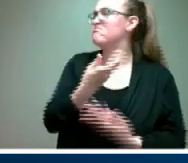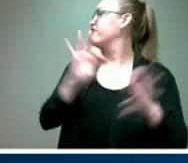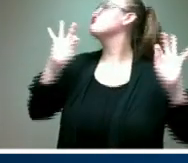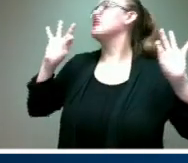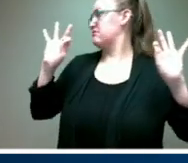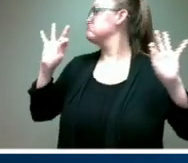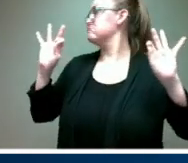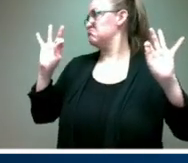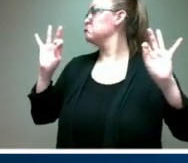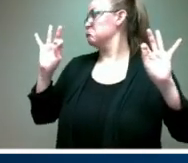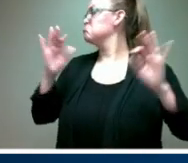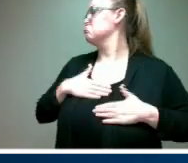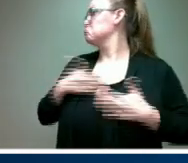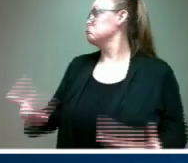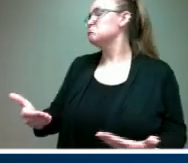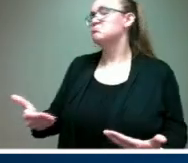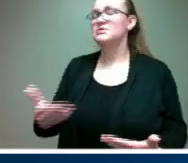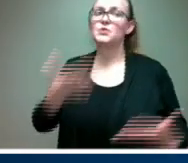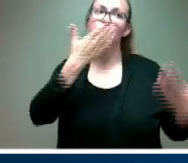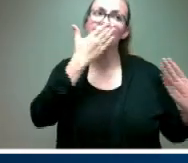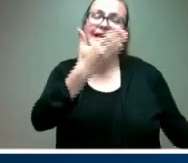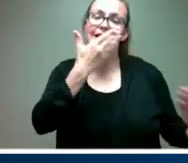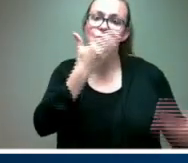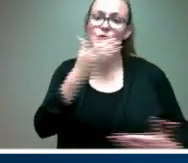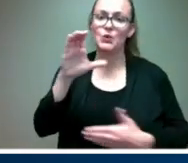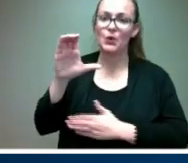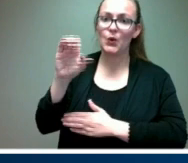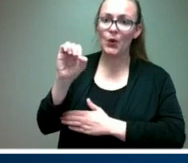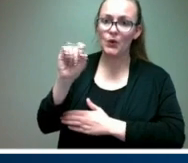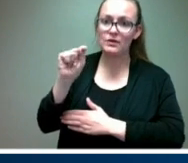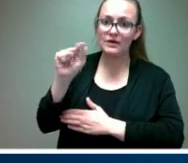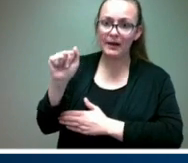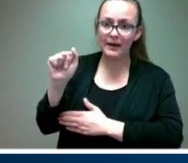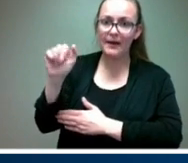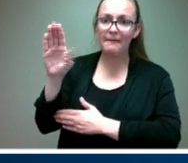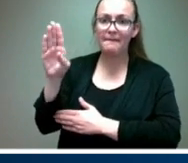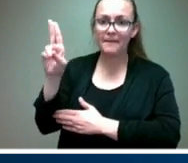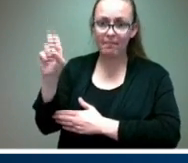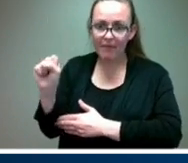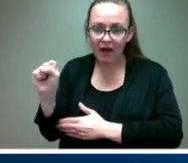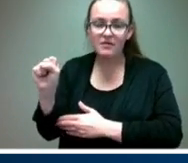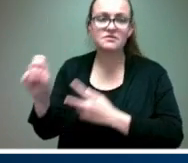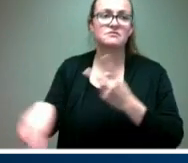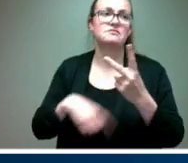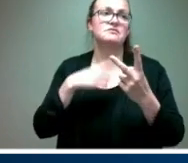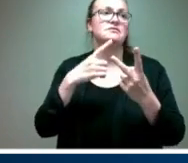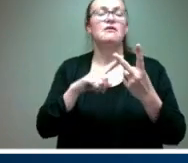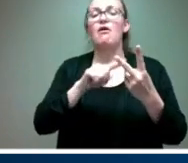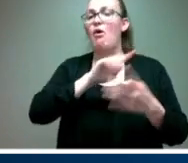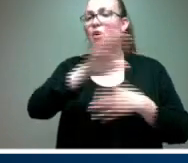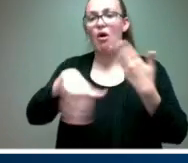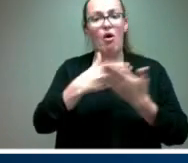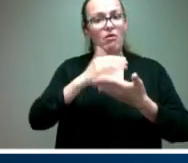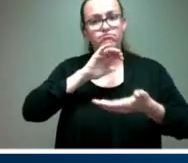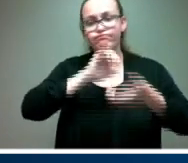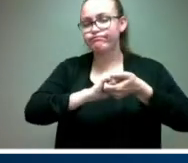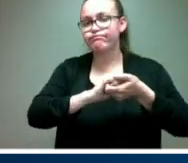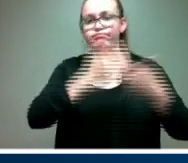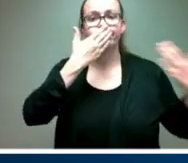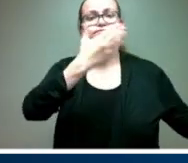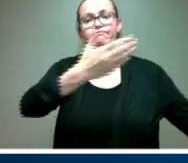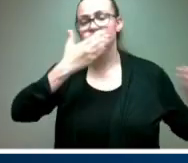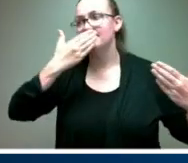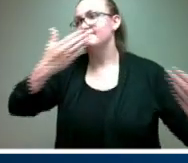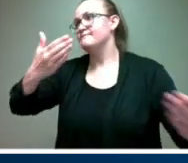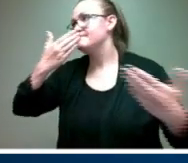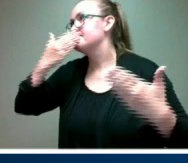thank you to all of our partners for being there. I appreciate you. I know our Board of Education